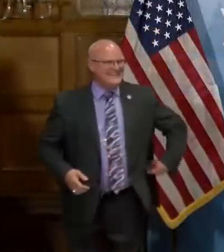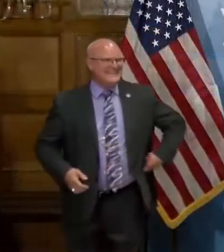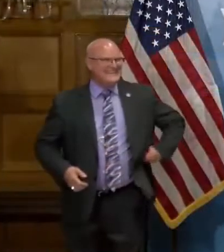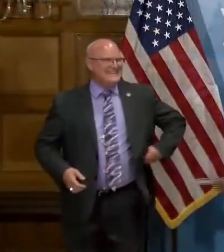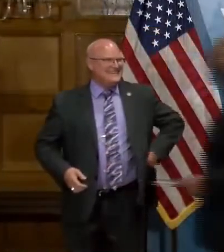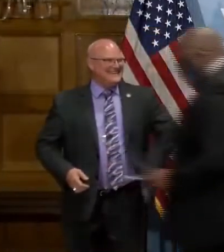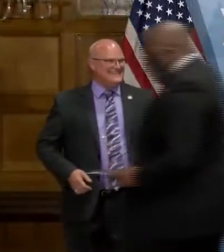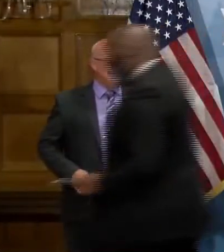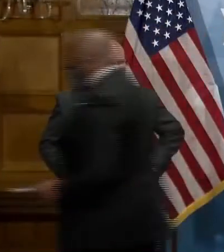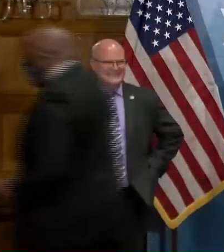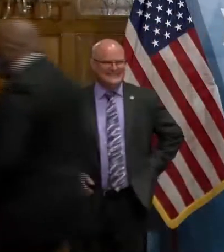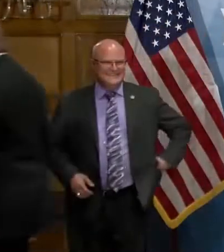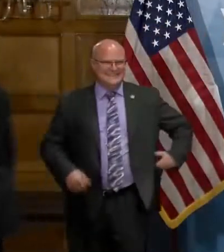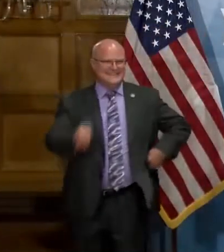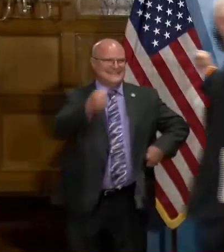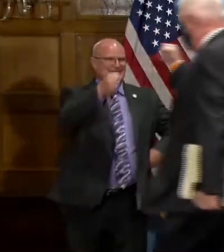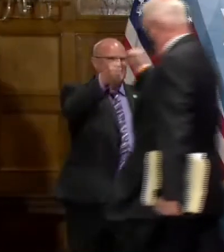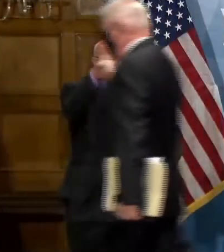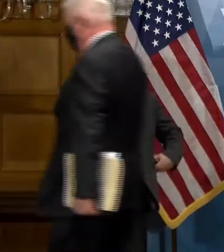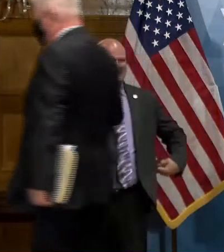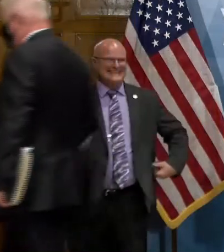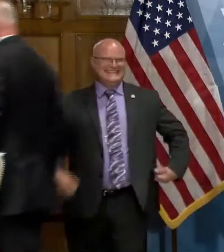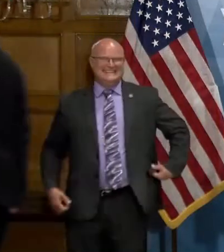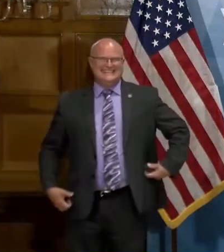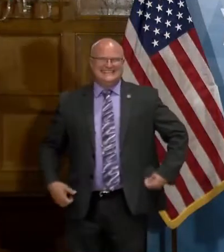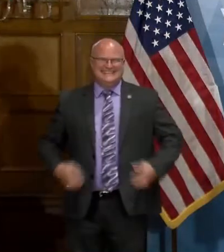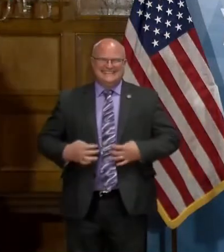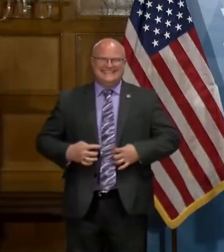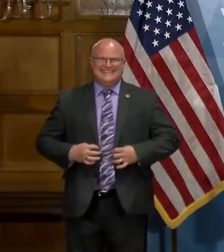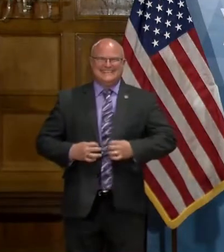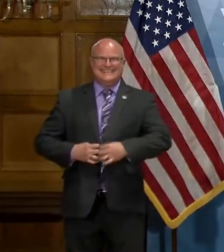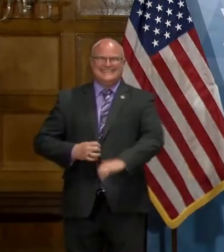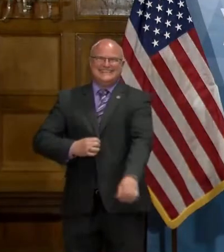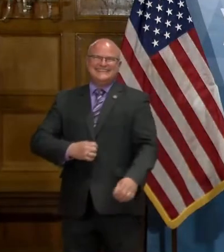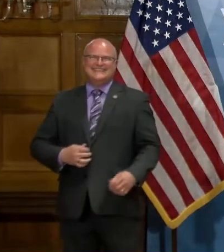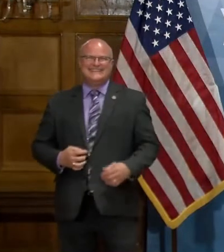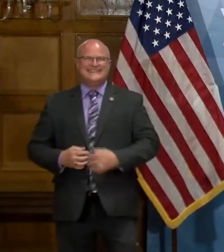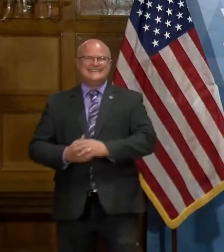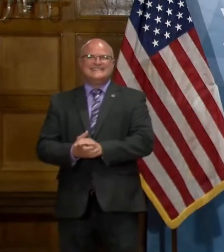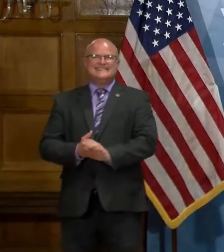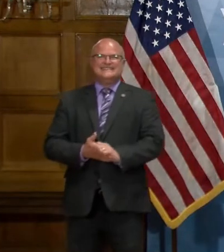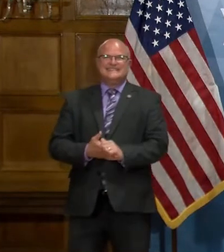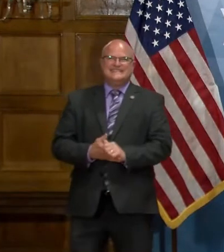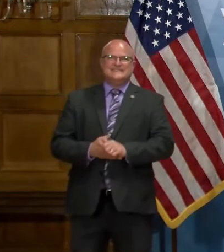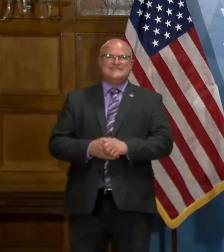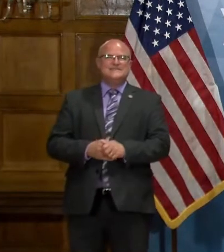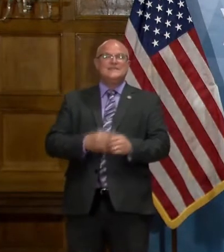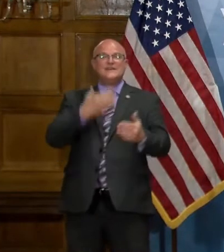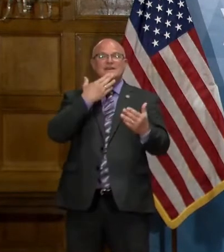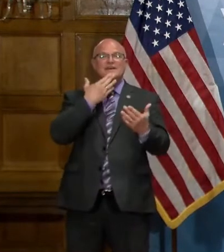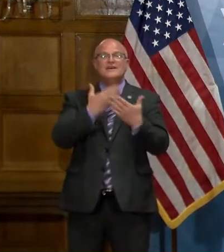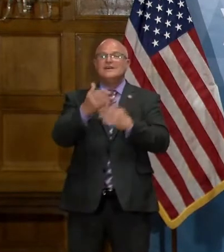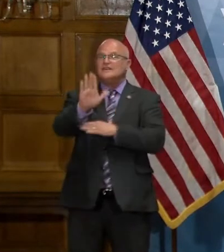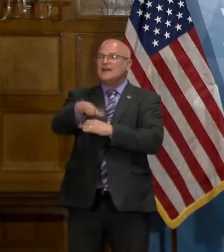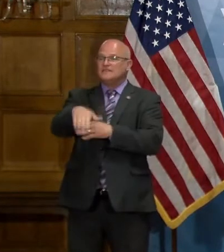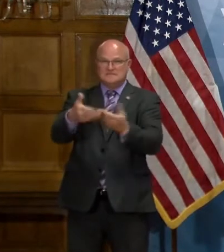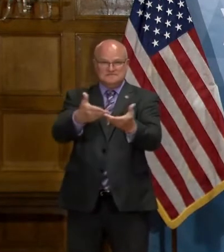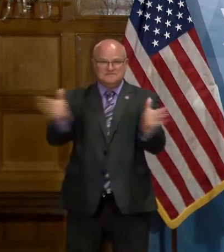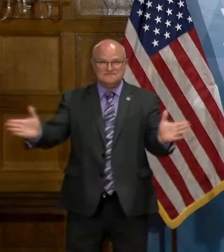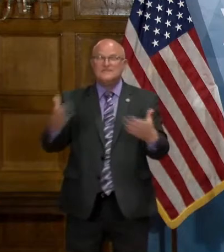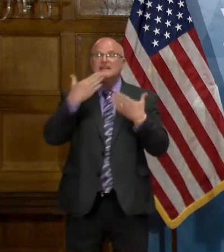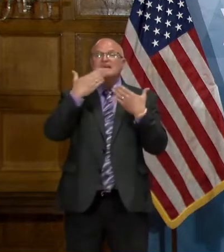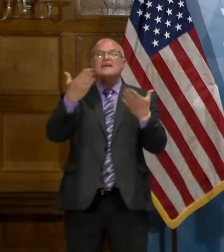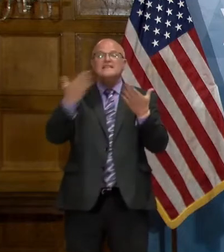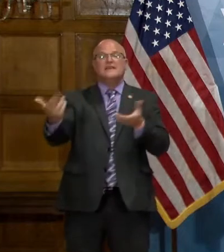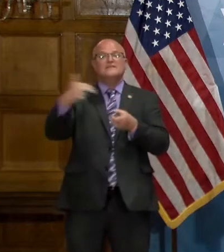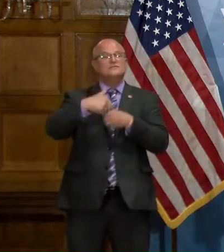States recommended a pause in the Johnson & Johnson vaccine. Here's Governor Asa Hutchinson. Let's listen in live. Good afternoon to everyone. Thank you